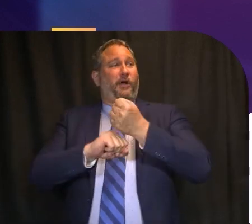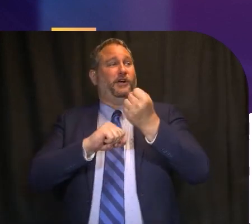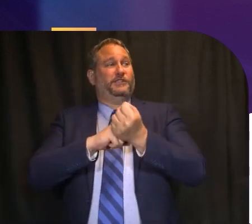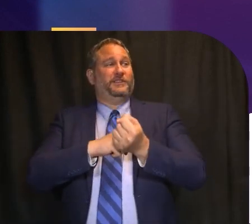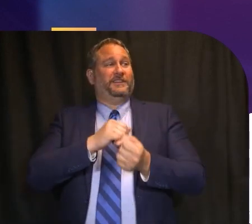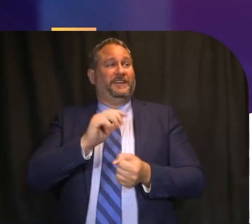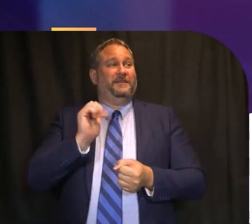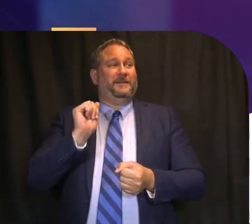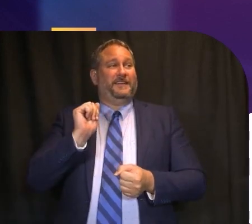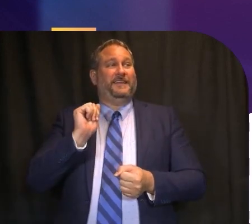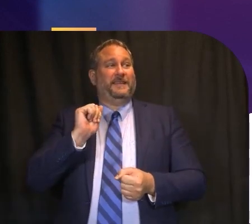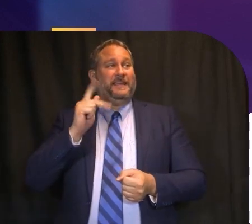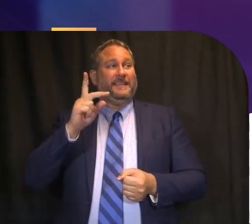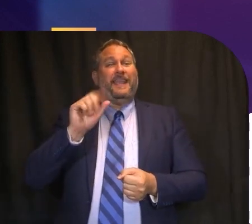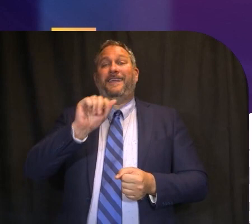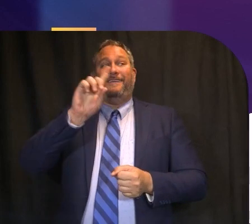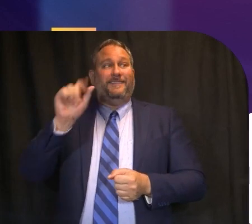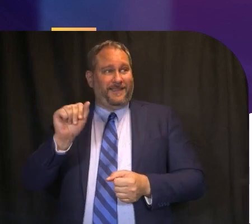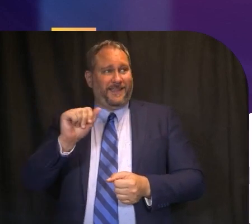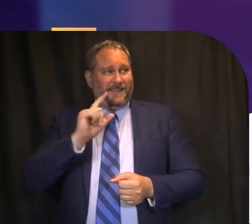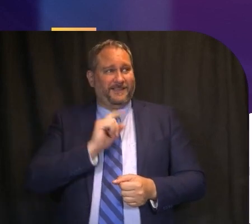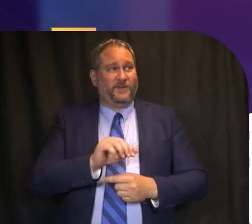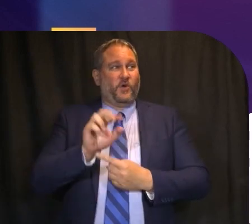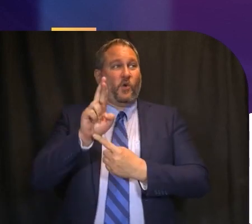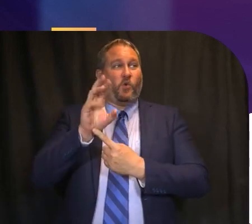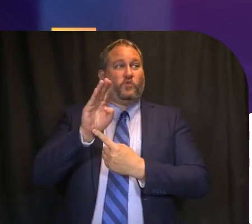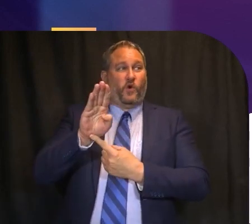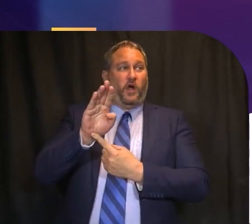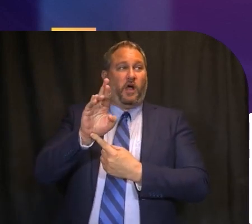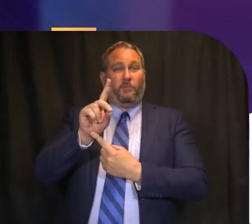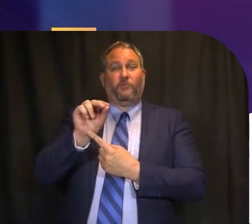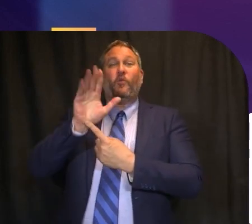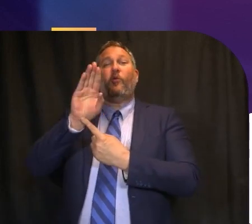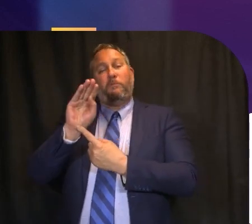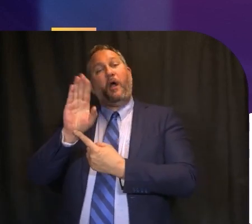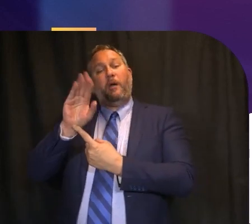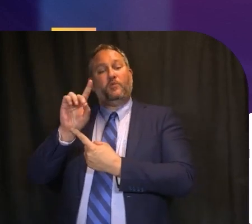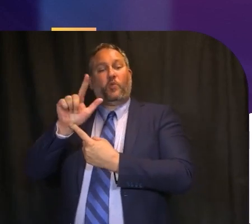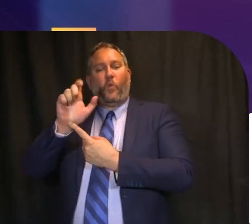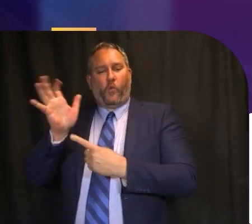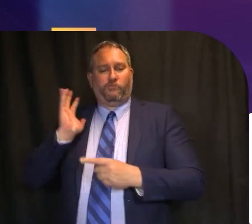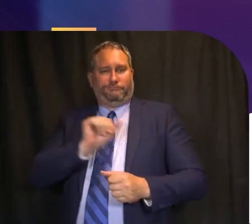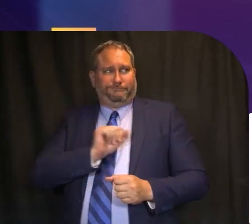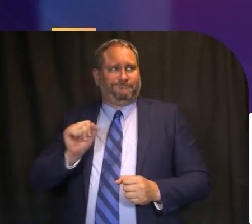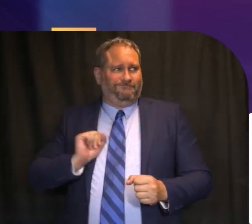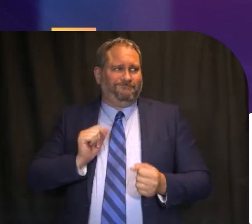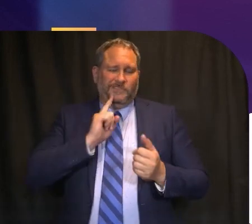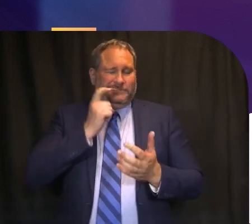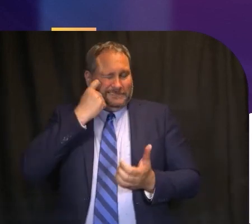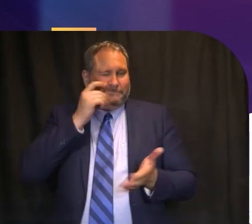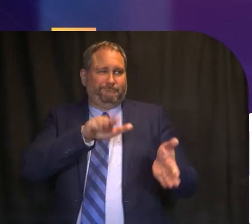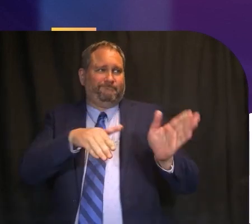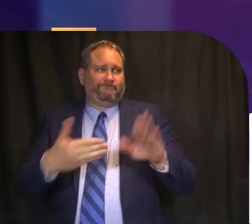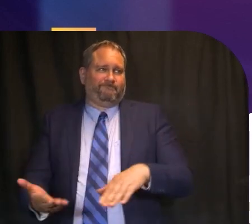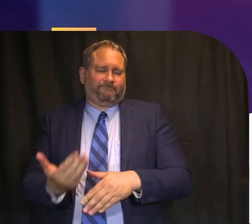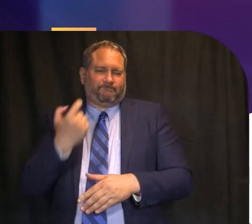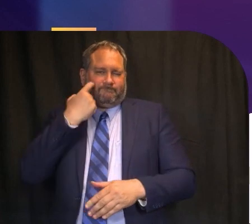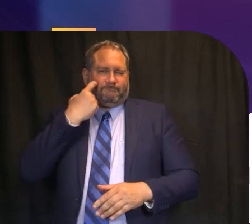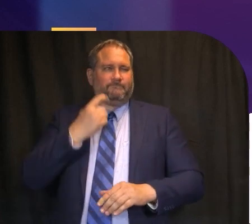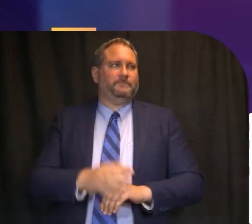us all to do before his passing last year, which was to make one person's life better each